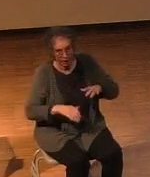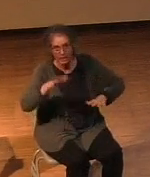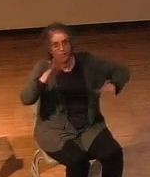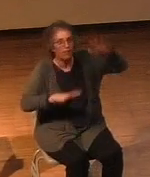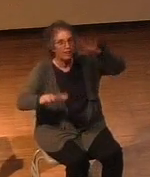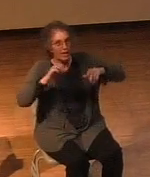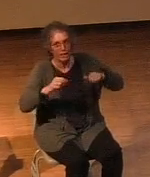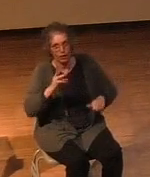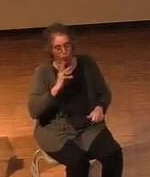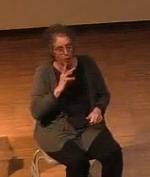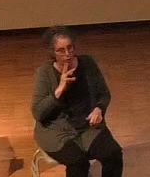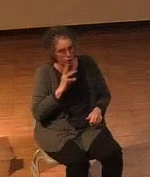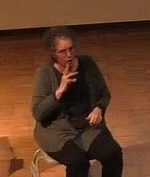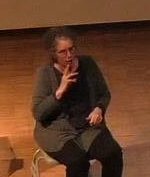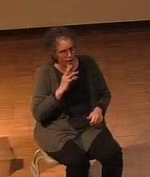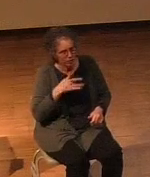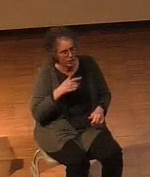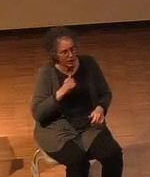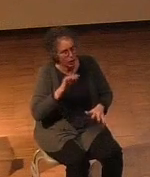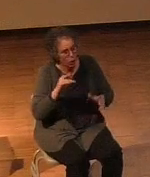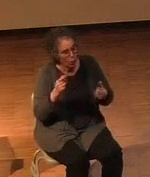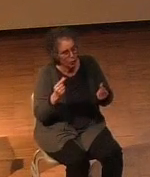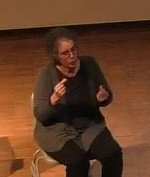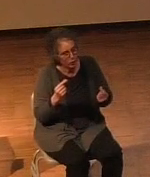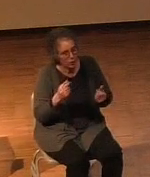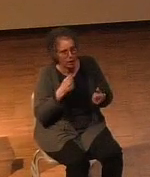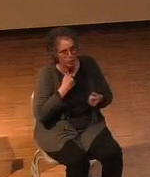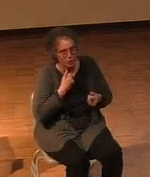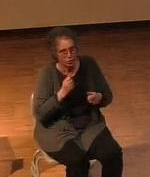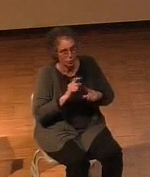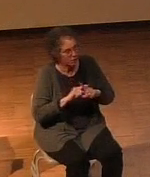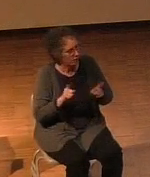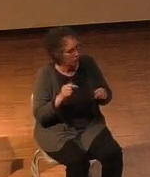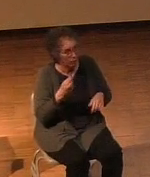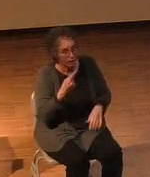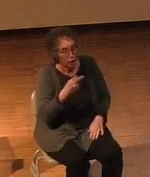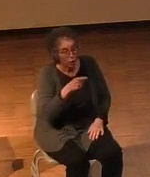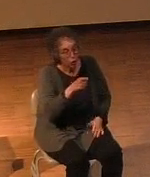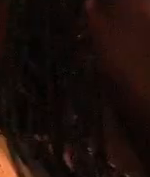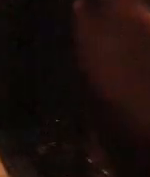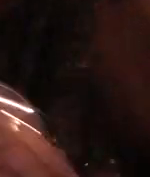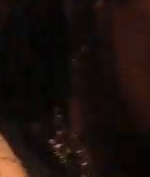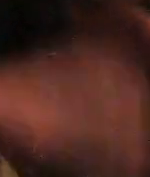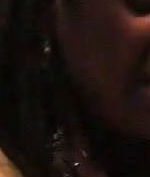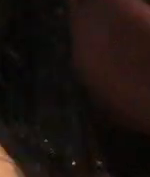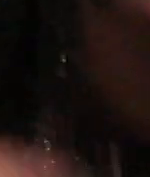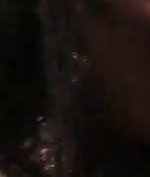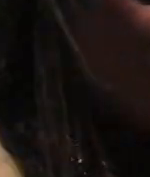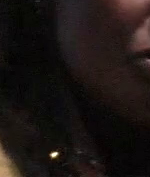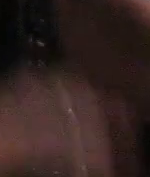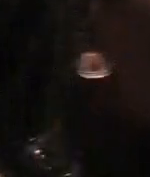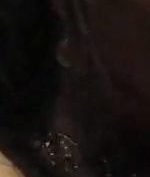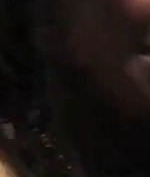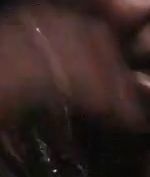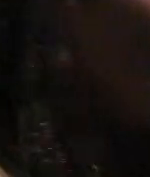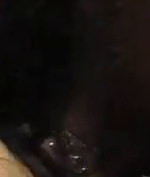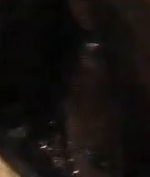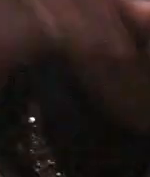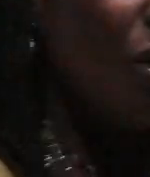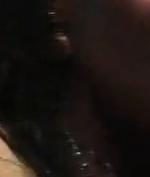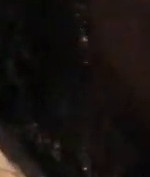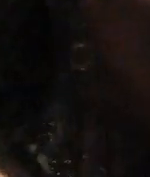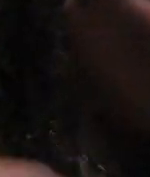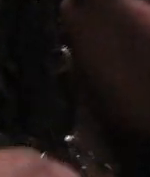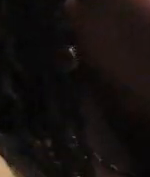do? Wait a minute, I'm sorry, let's do a different one. You're Rufus. You're flailing in the water, you're trying to save